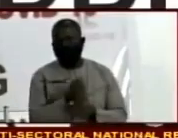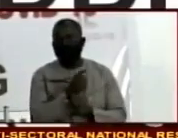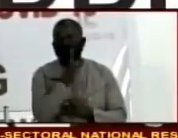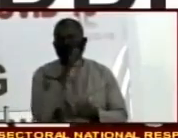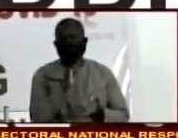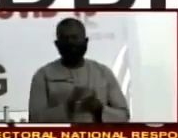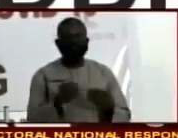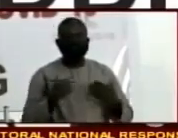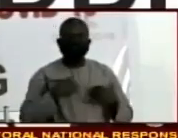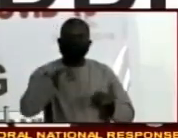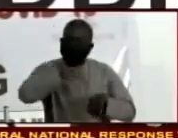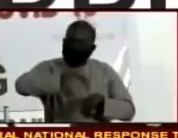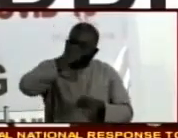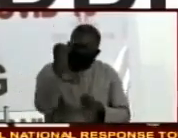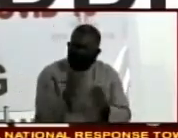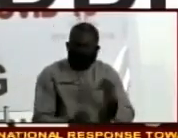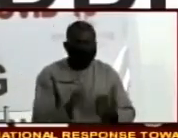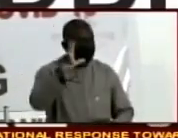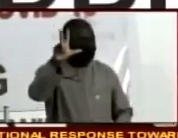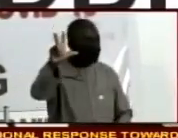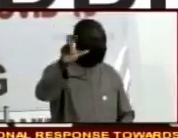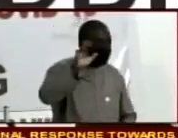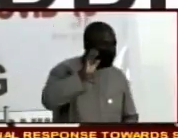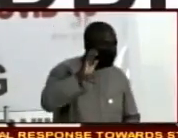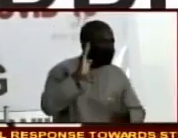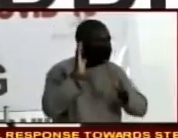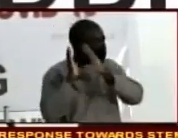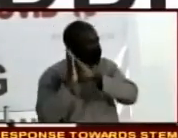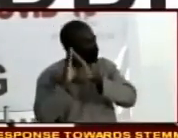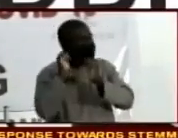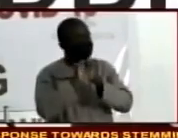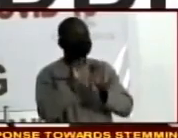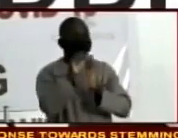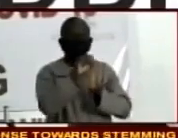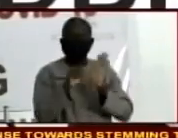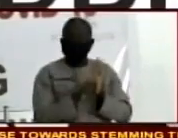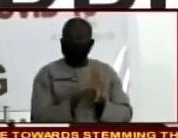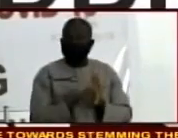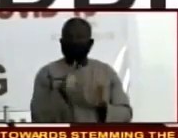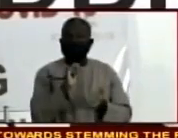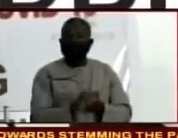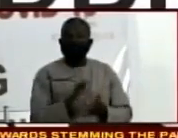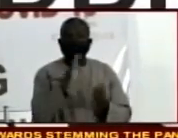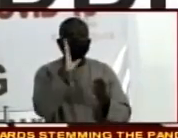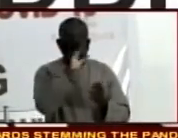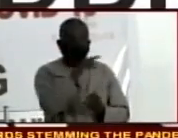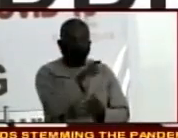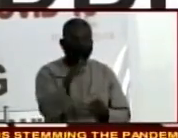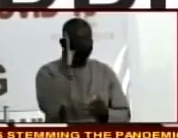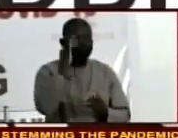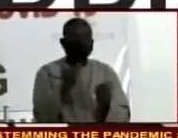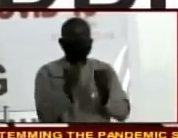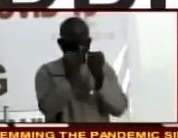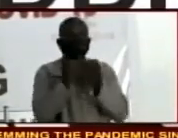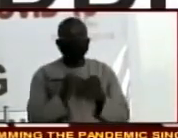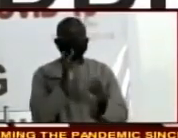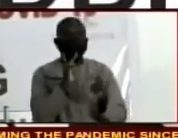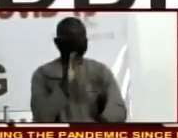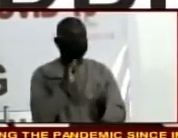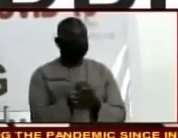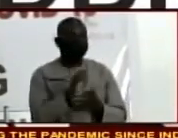least 300 beds available per state, so that they can isolate persons that are positive with